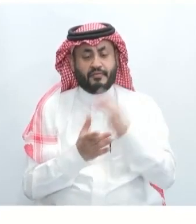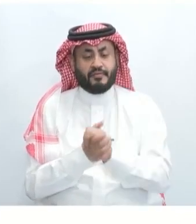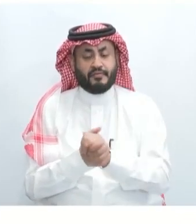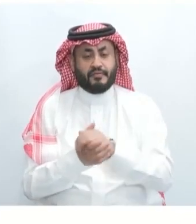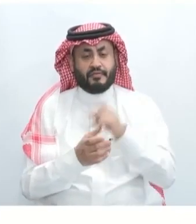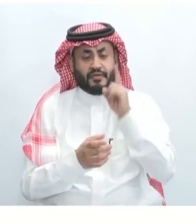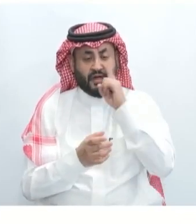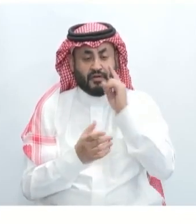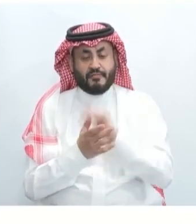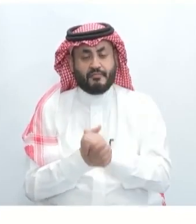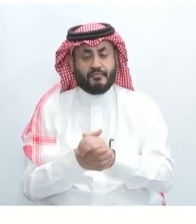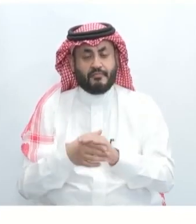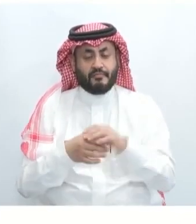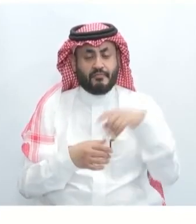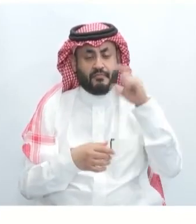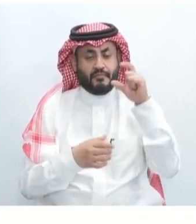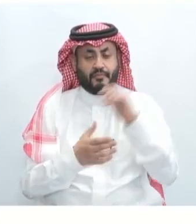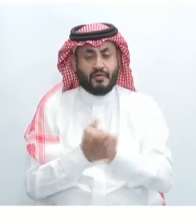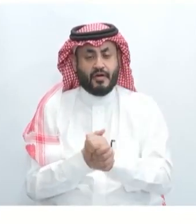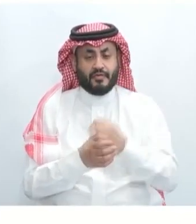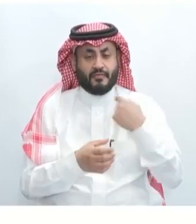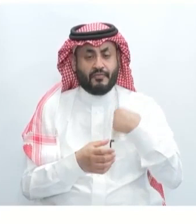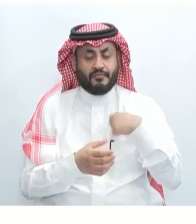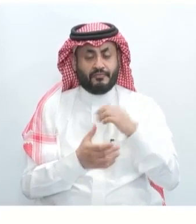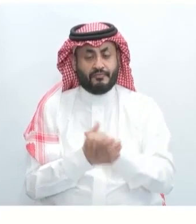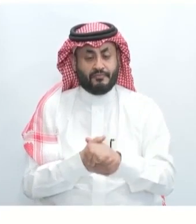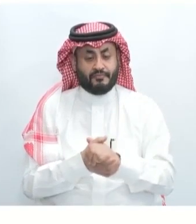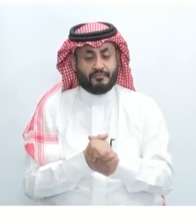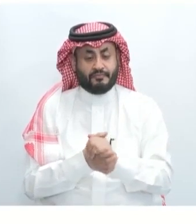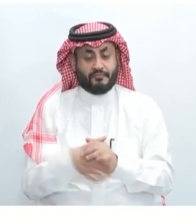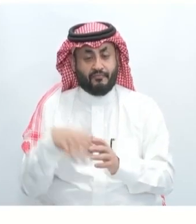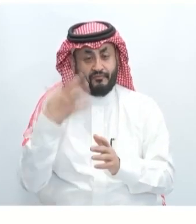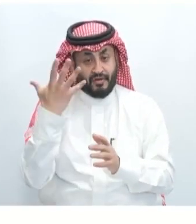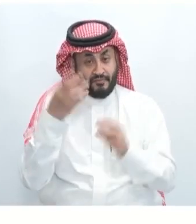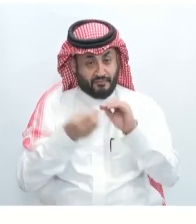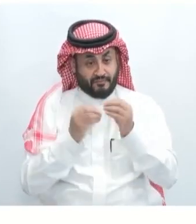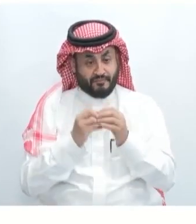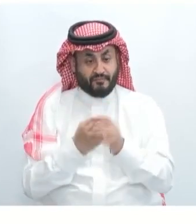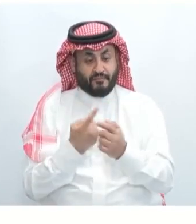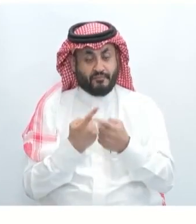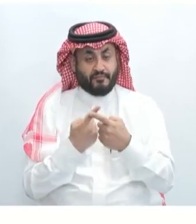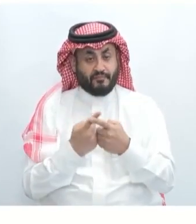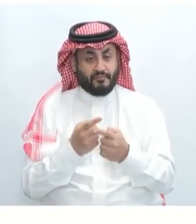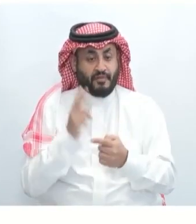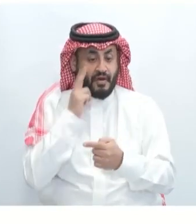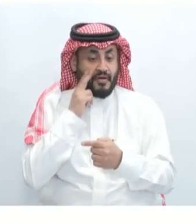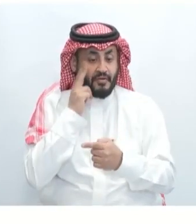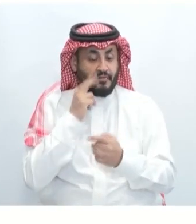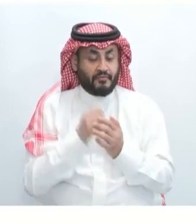and white. Again, they are what? Pink, green,